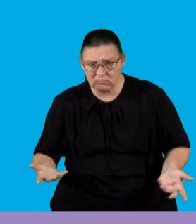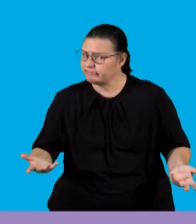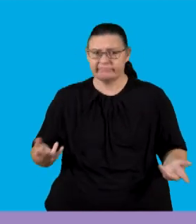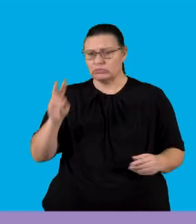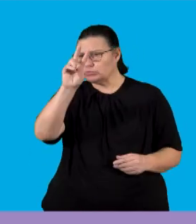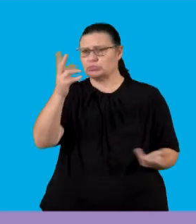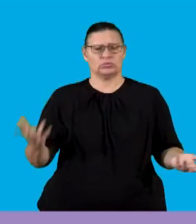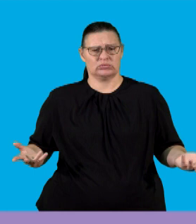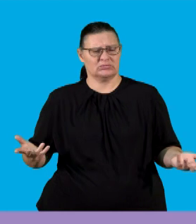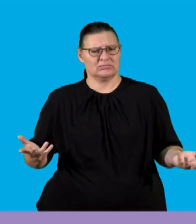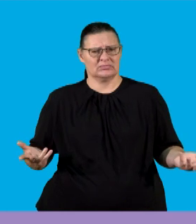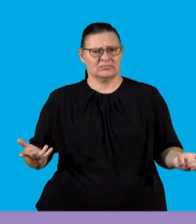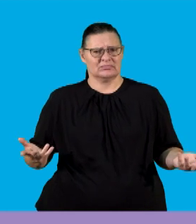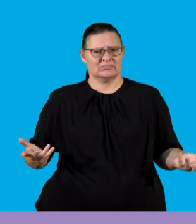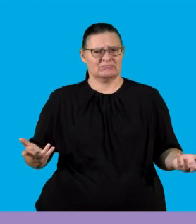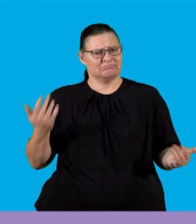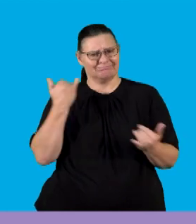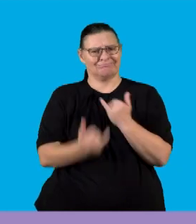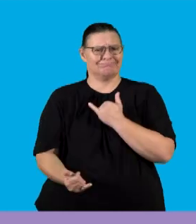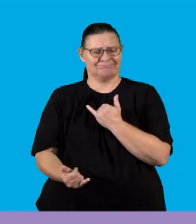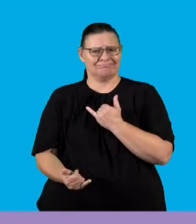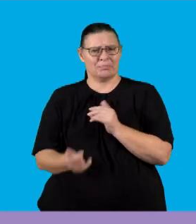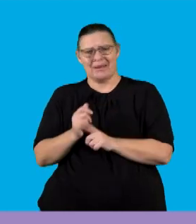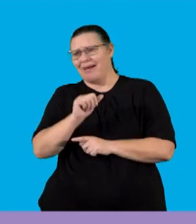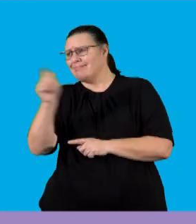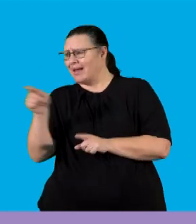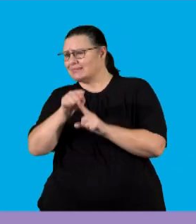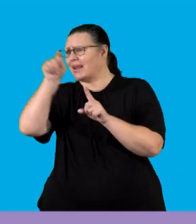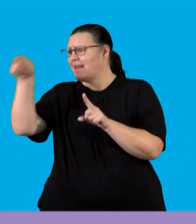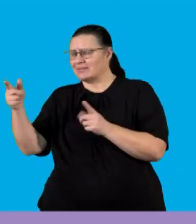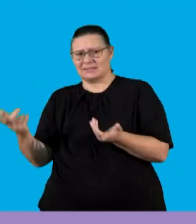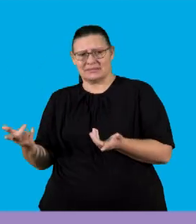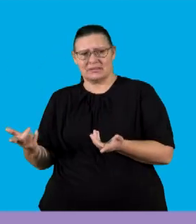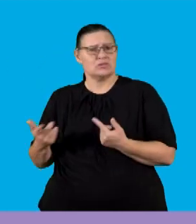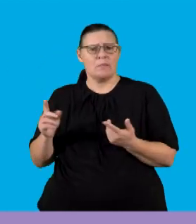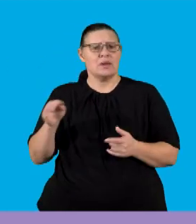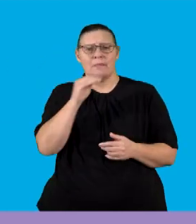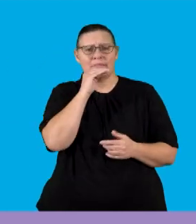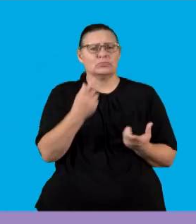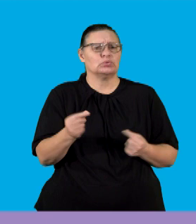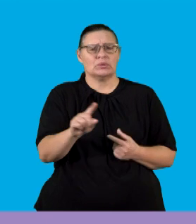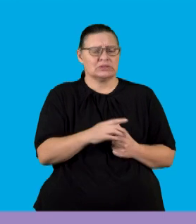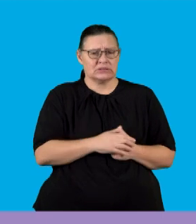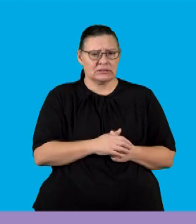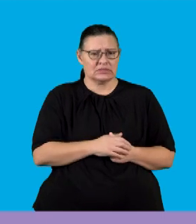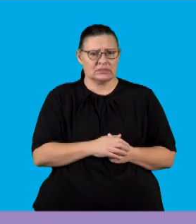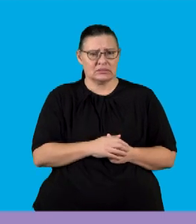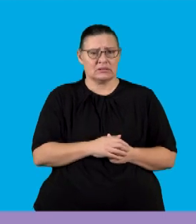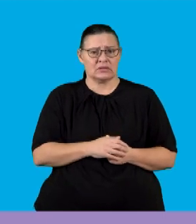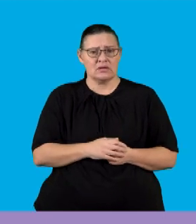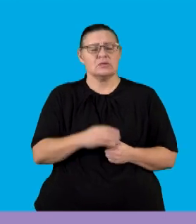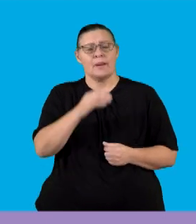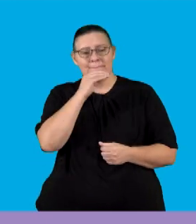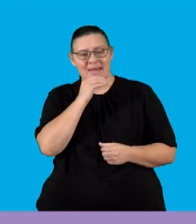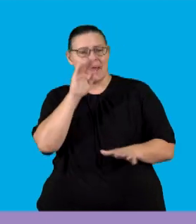that term number so that our pattern is correct? Now, what do you remember from